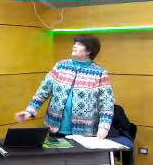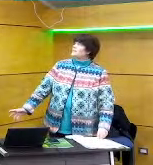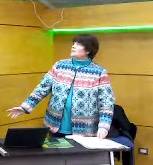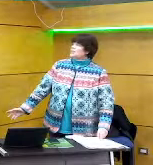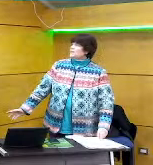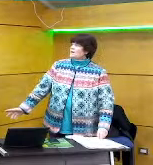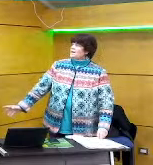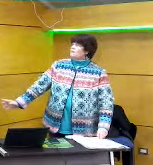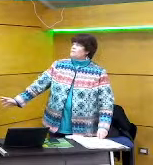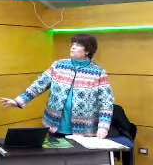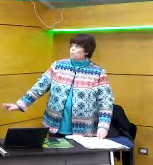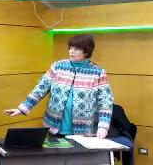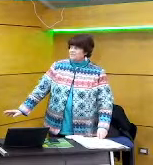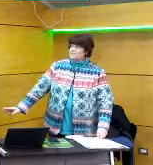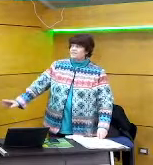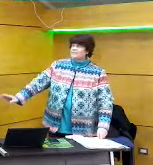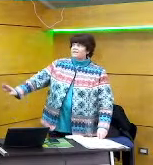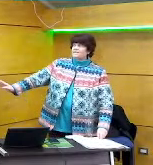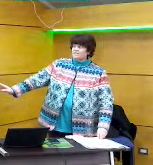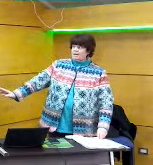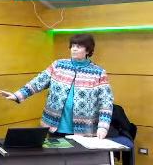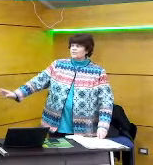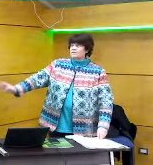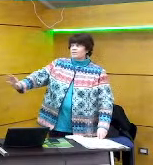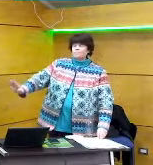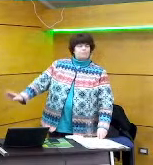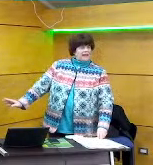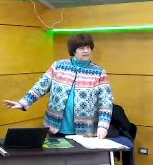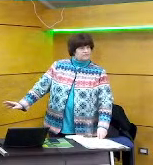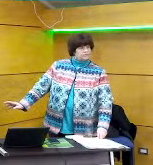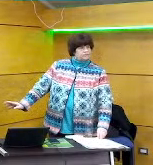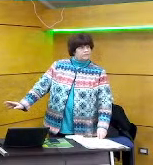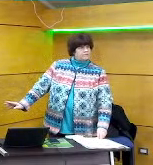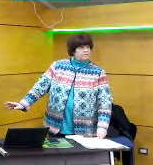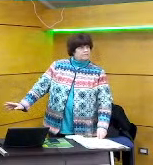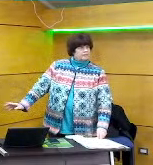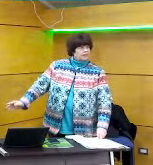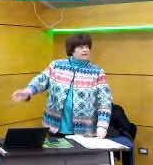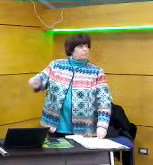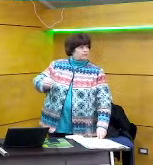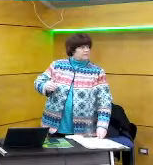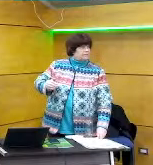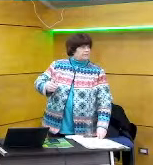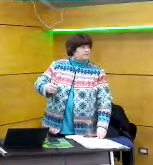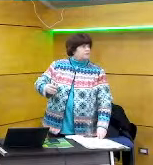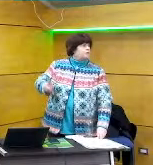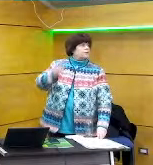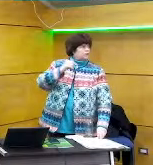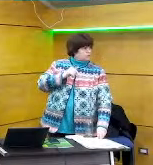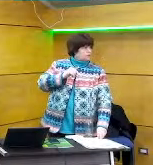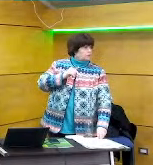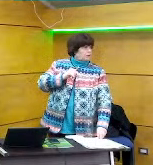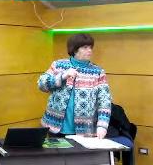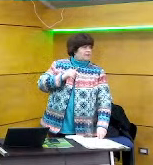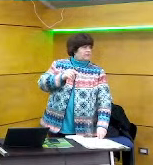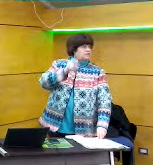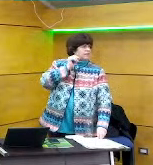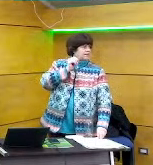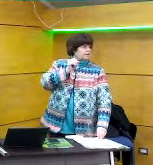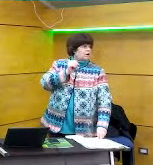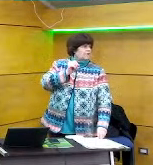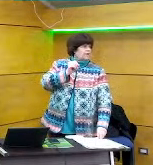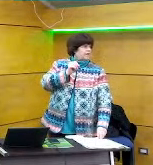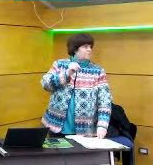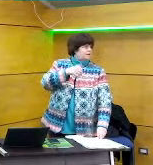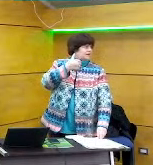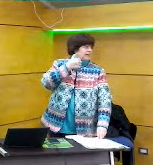and if you want to see examples of past students and what they've done, you can go to the webpage